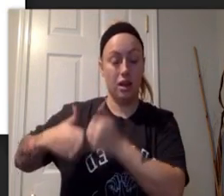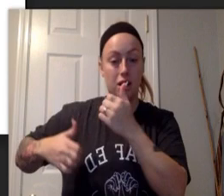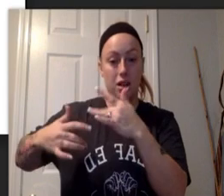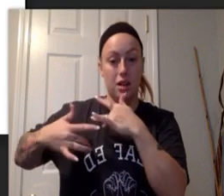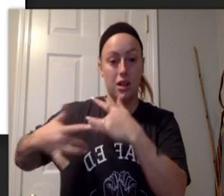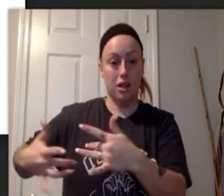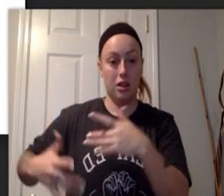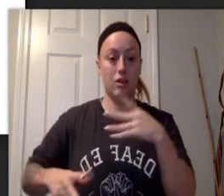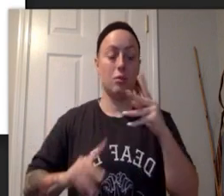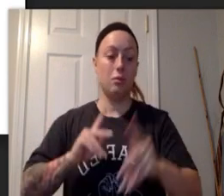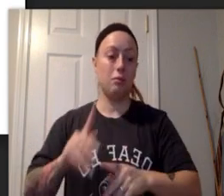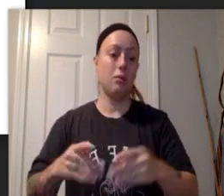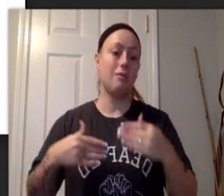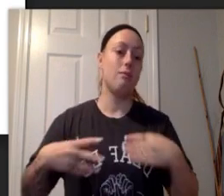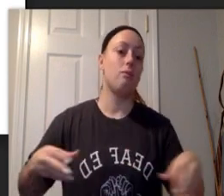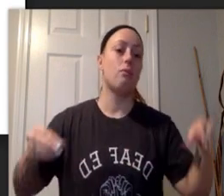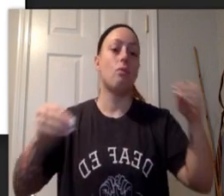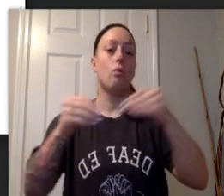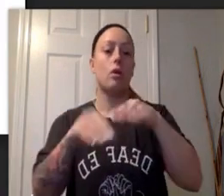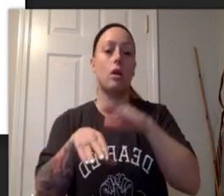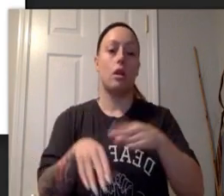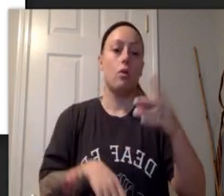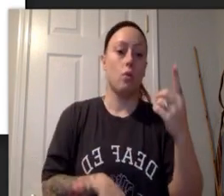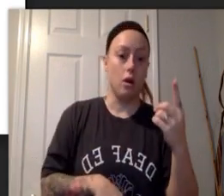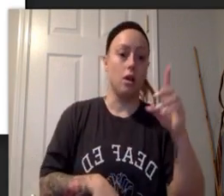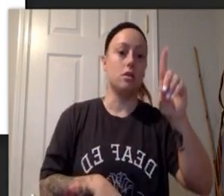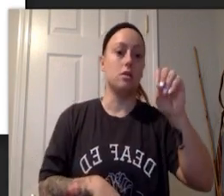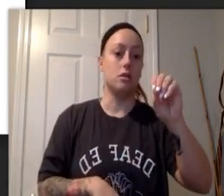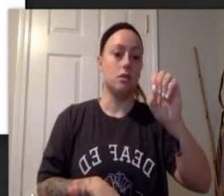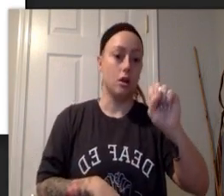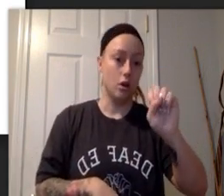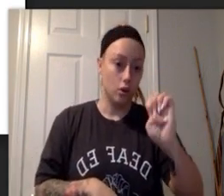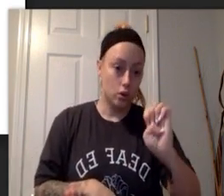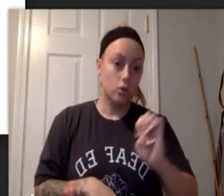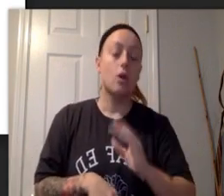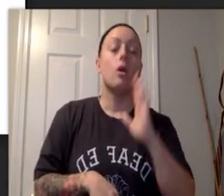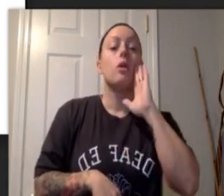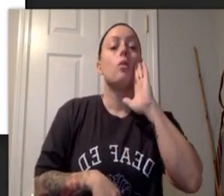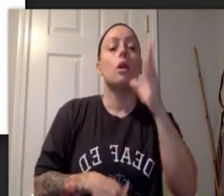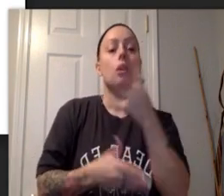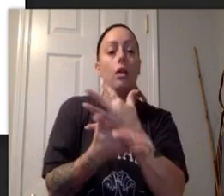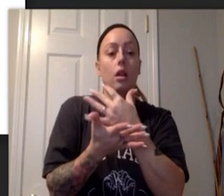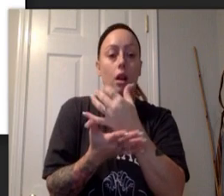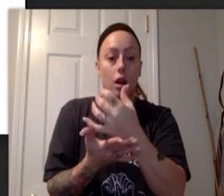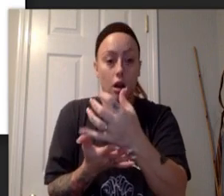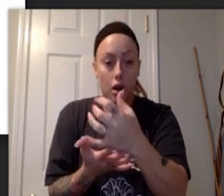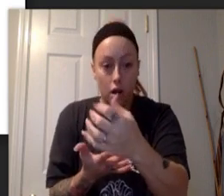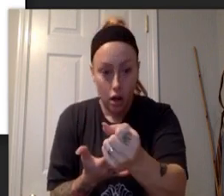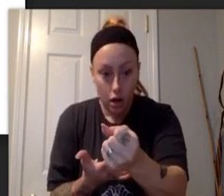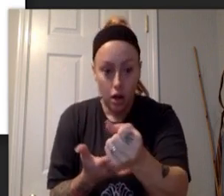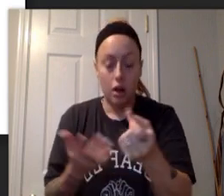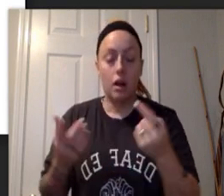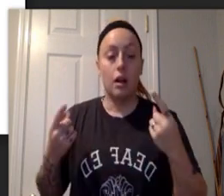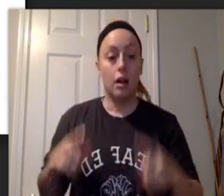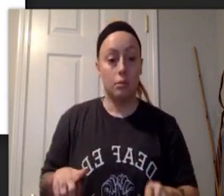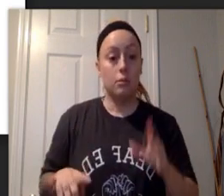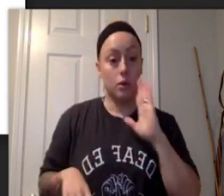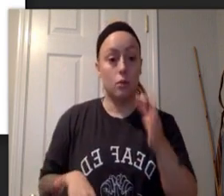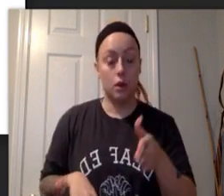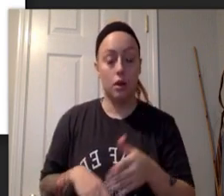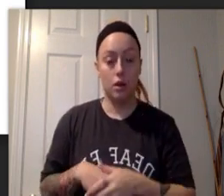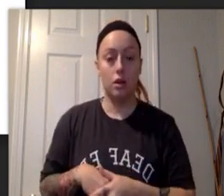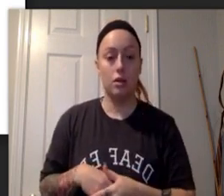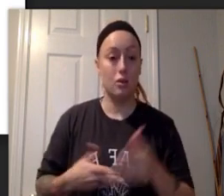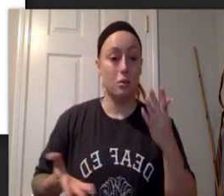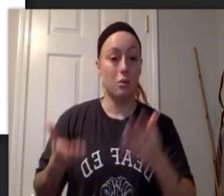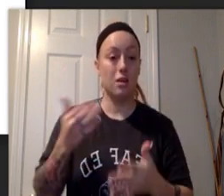have more than one dose unintentionally. So the naloxone will wear off if you are in a rural community where EMS response is going